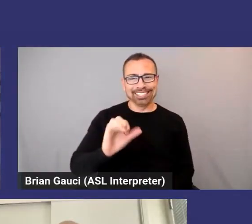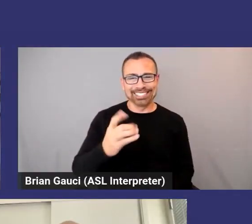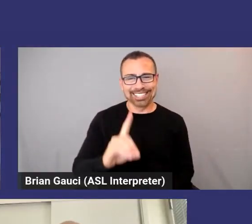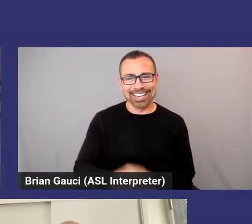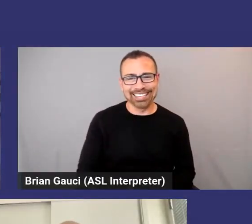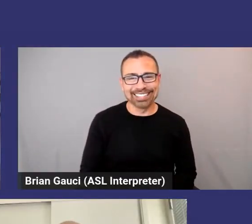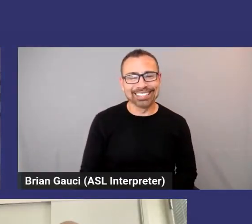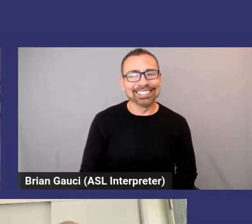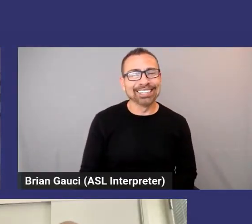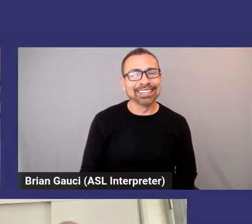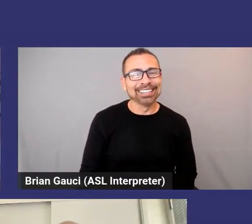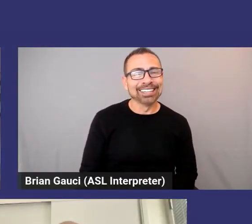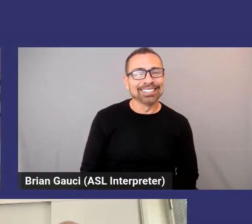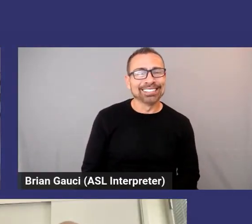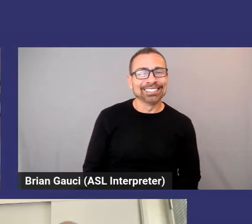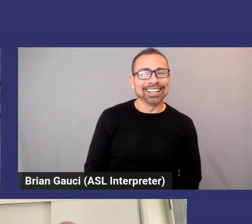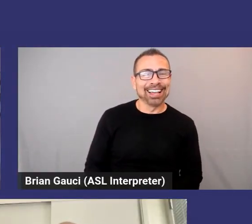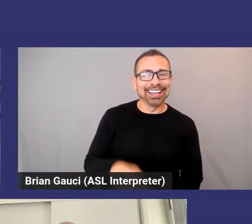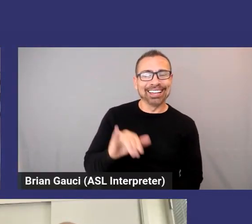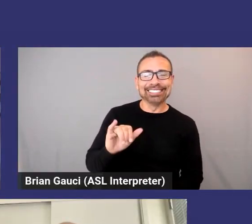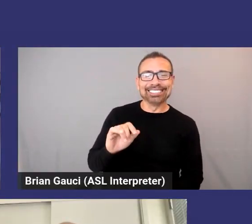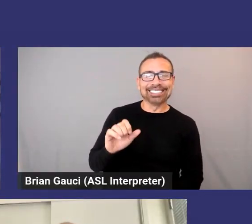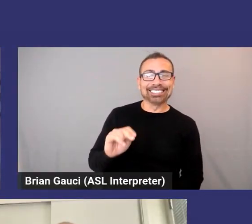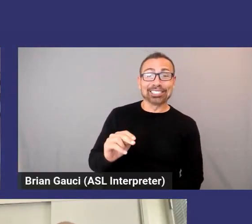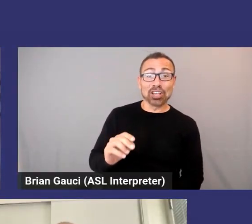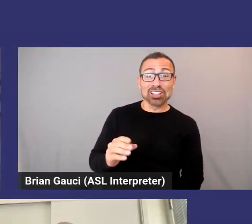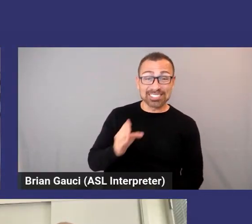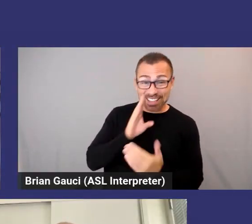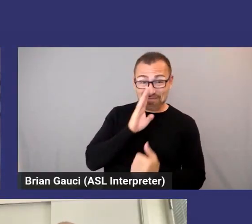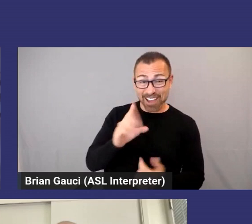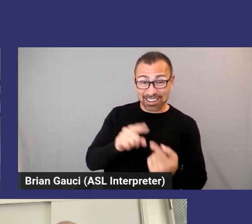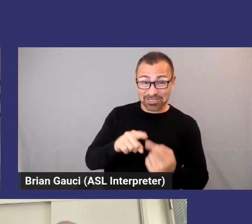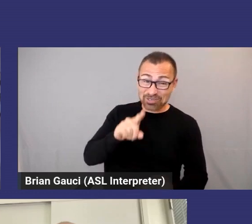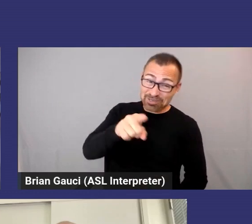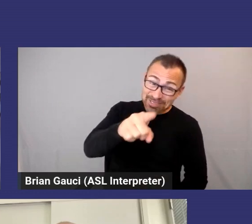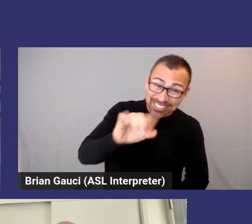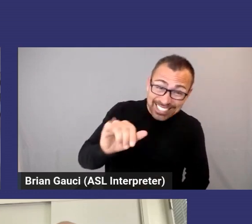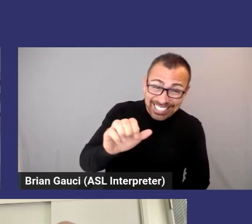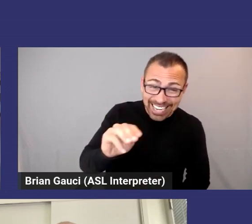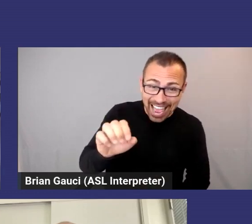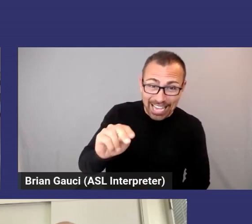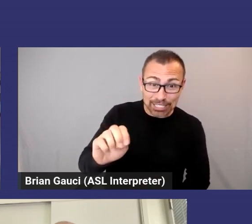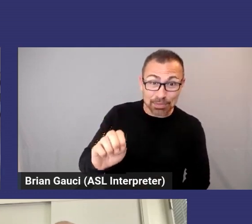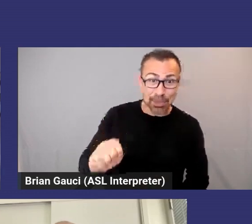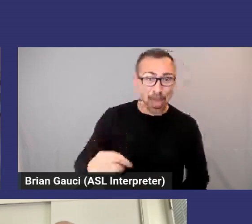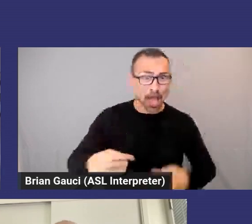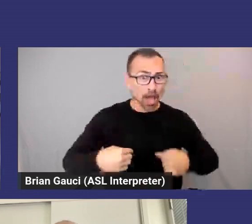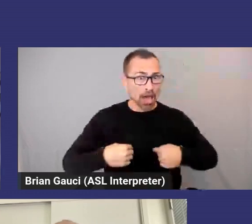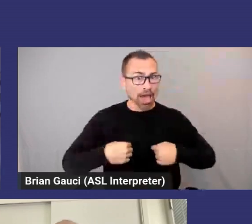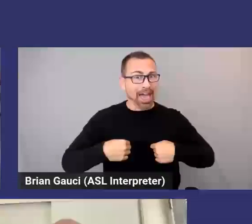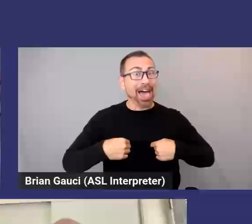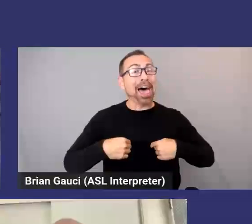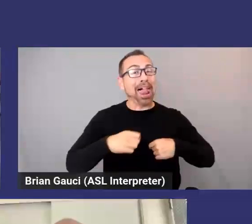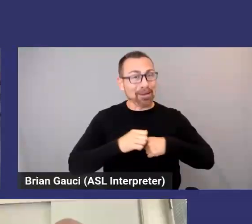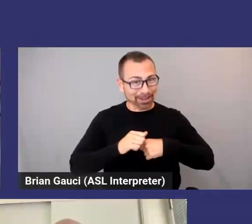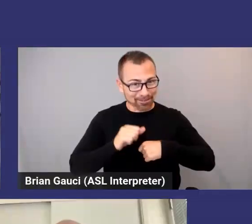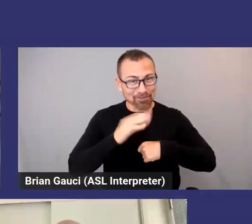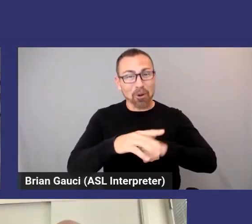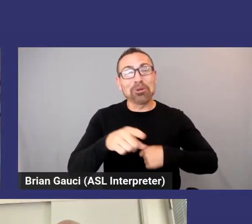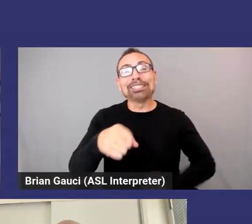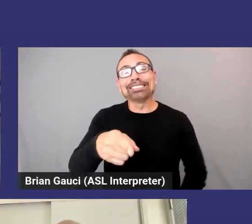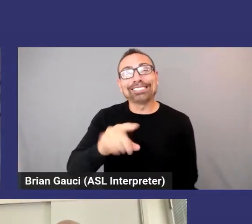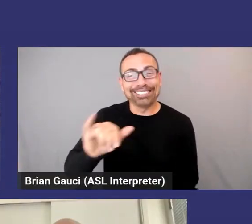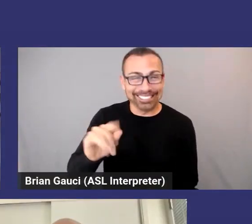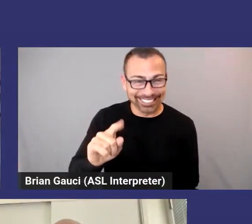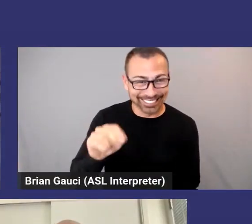It's going to redirect to Jasmine. There you go. And I'm going to forward it right to Justin. And that's how